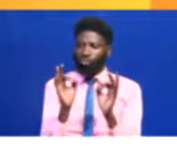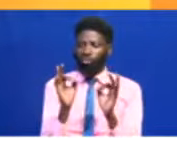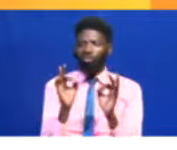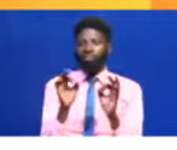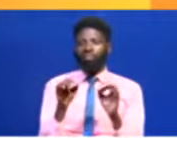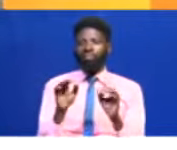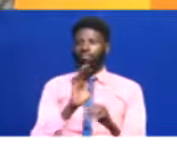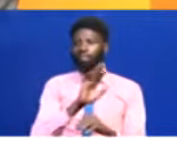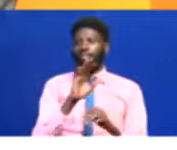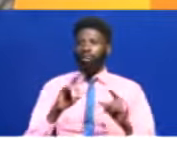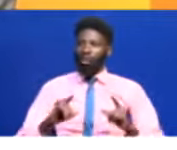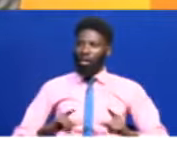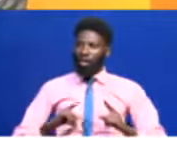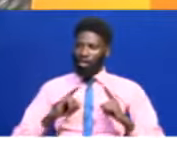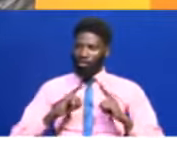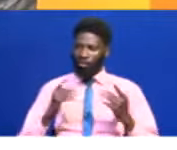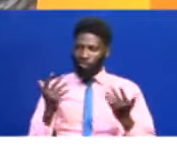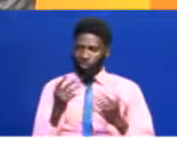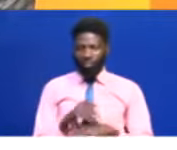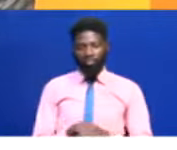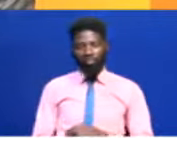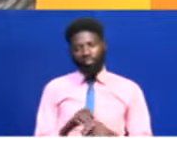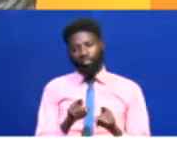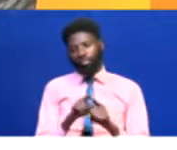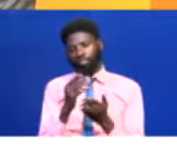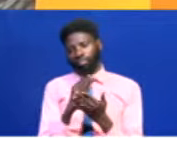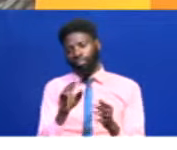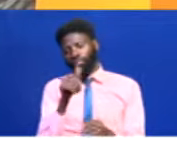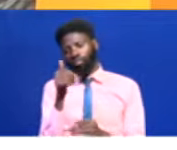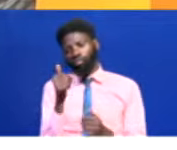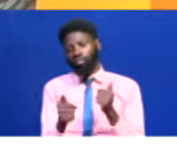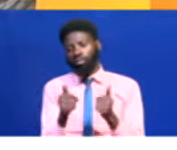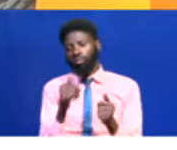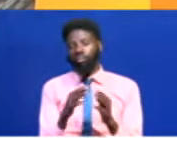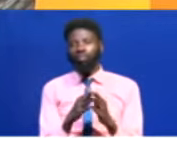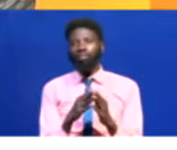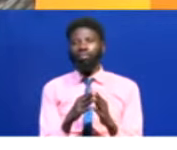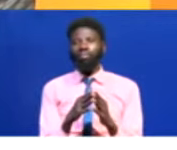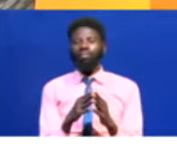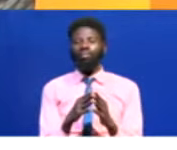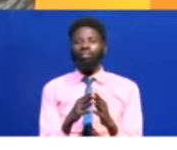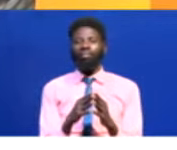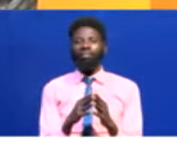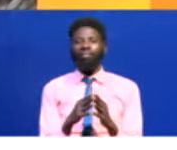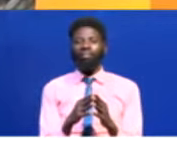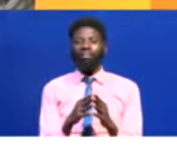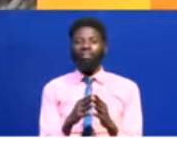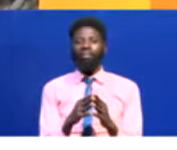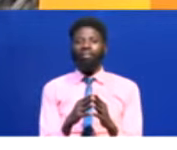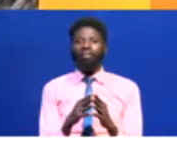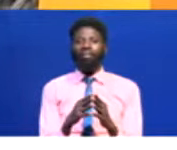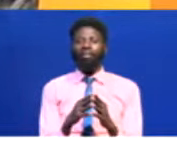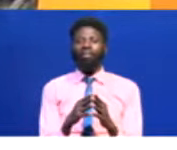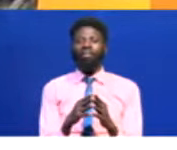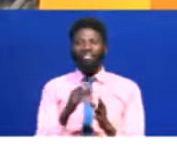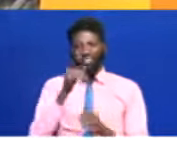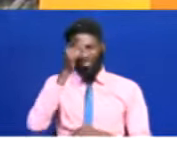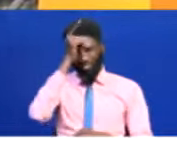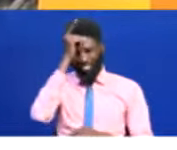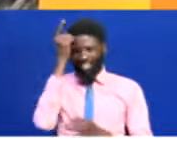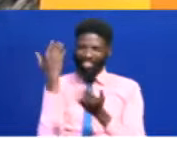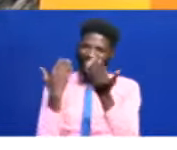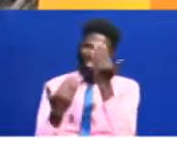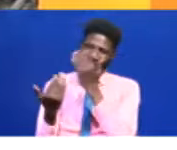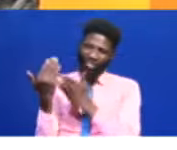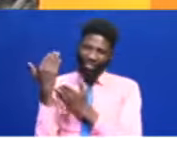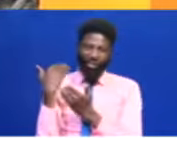Mm-hmm. Another aspect, Regina, is that of the colonial villages. You can imagine